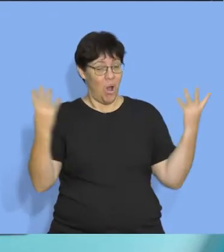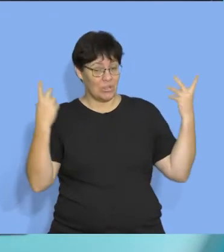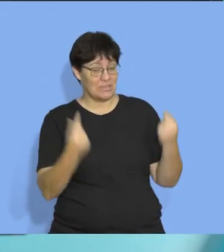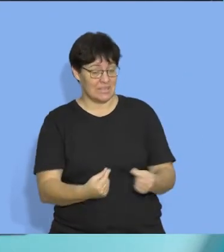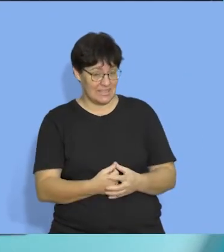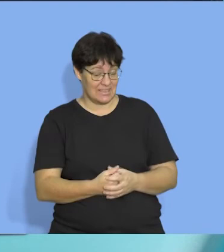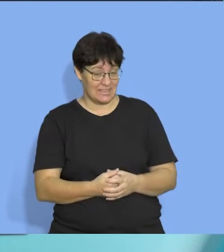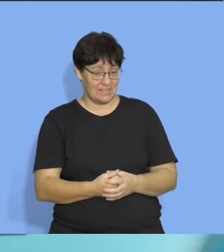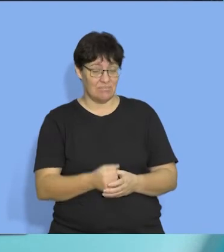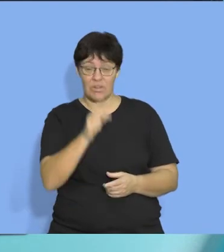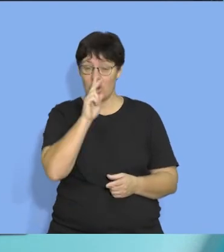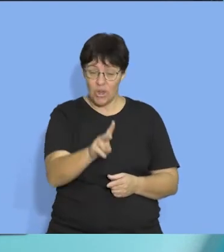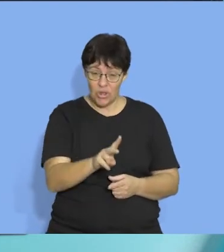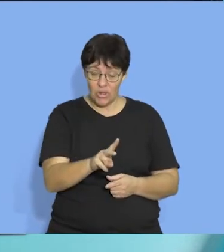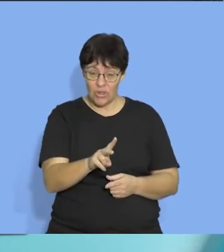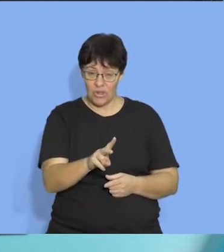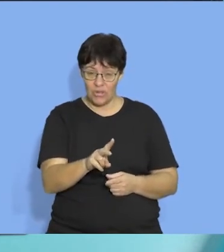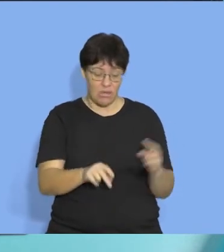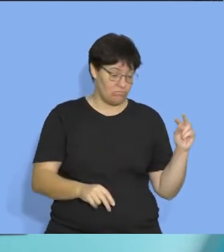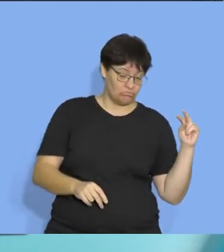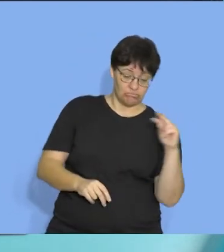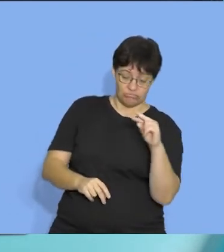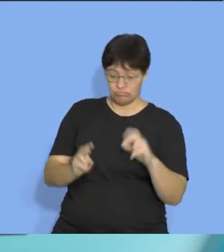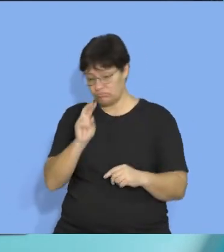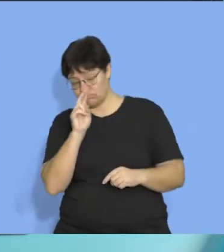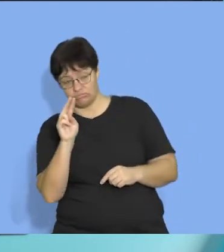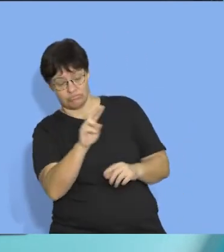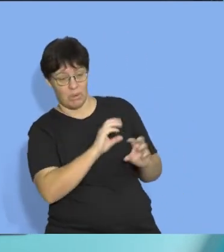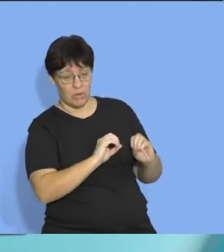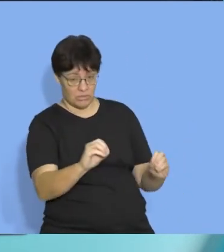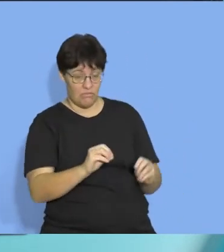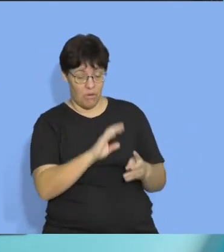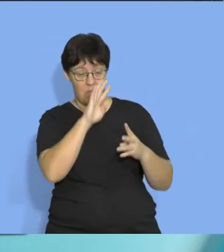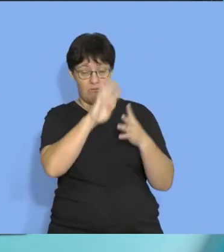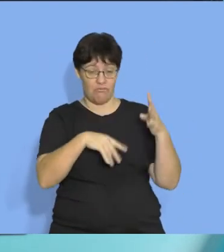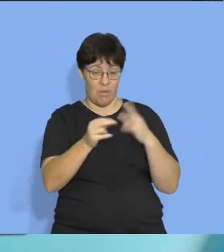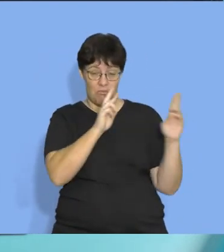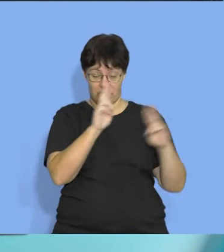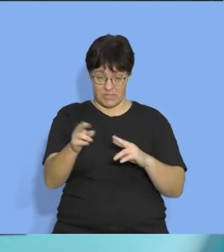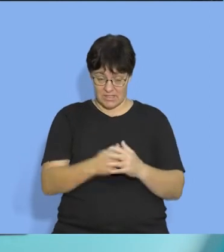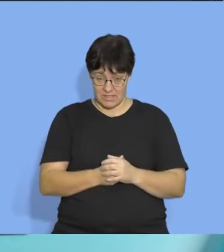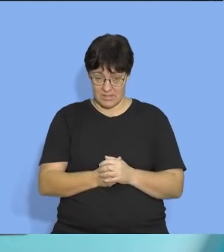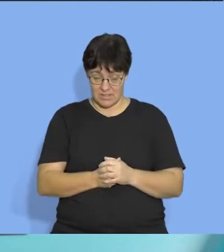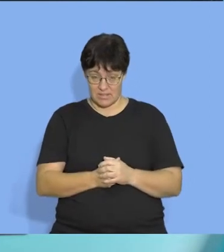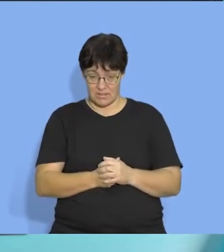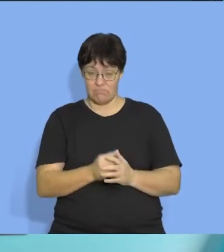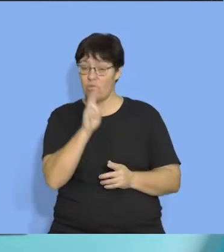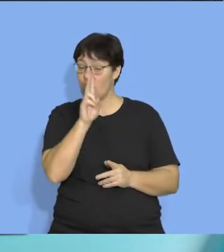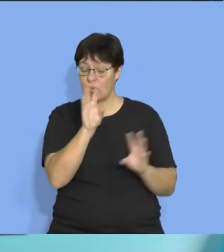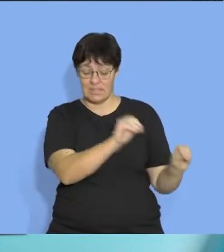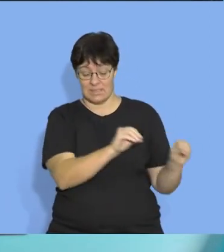lots that we did. So we've looked at relative motion from our frame of reference. We've looked